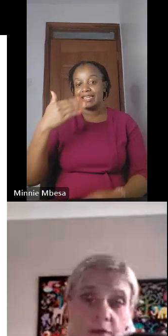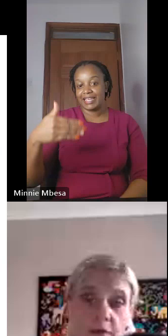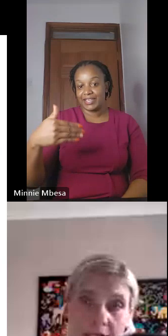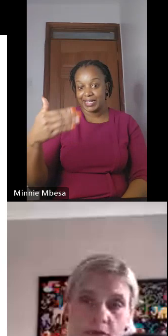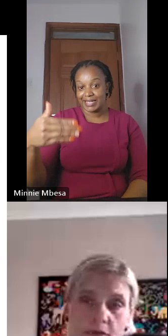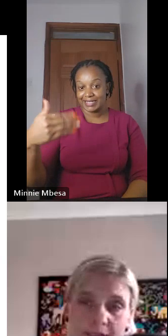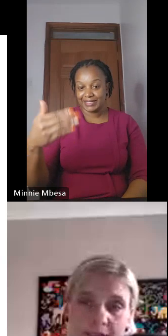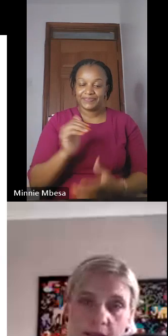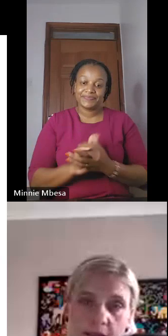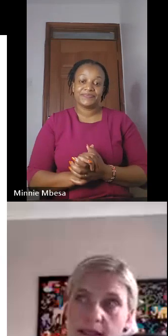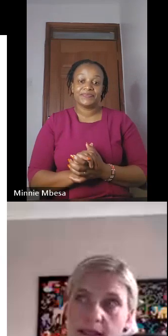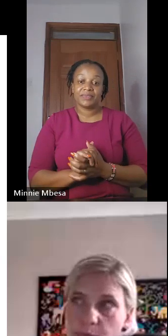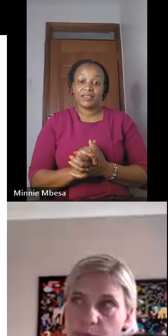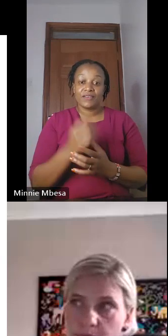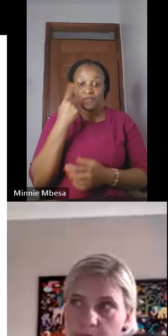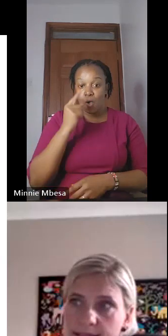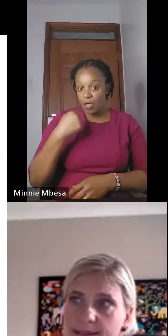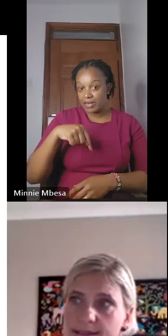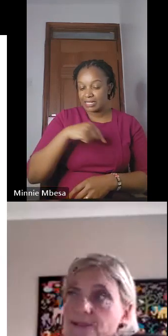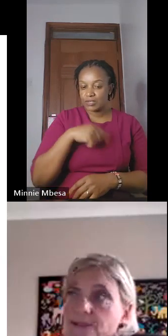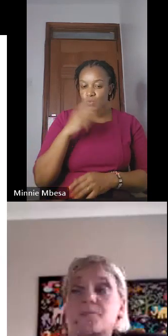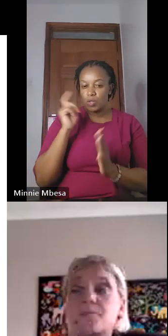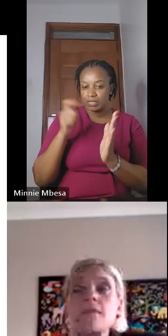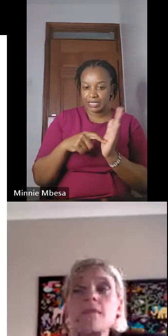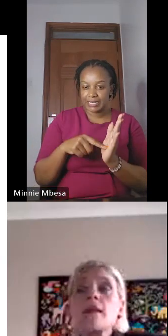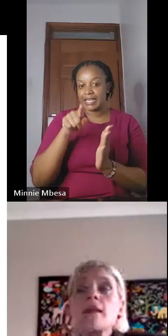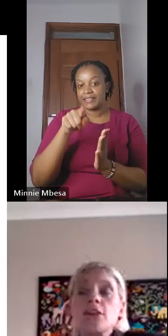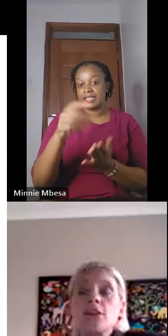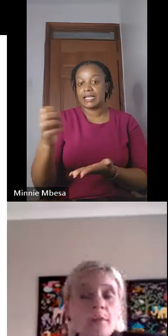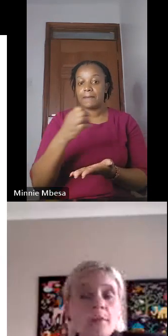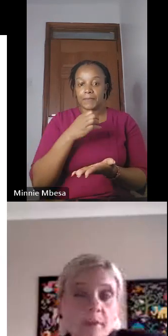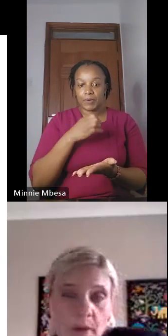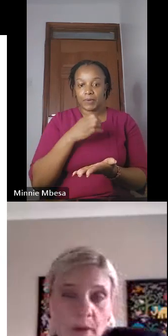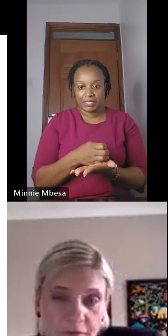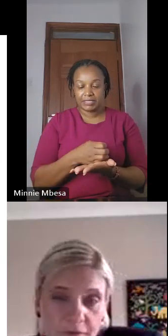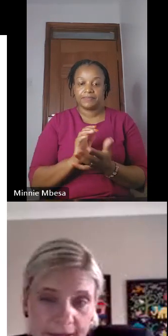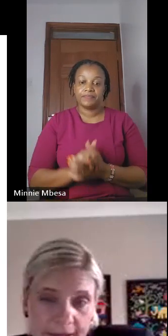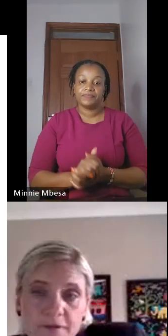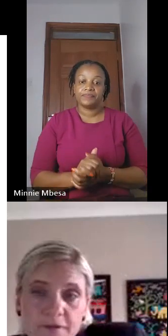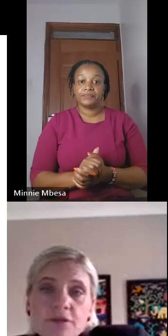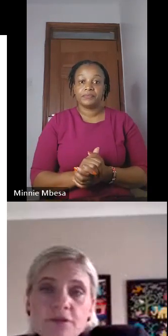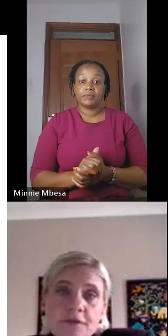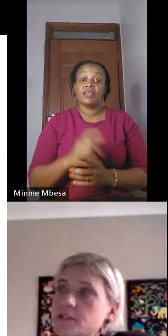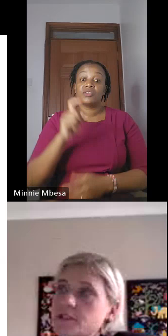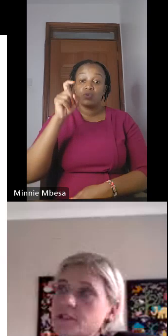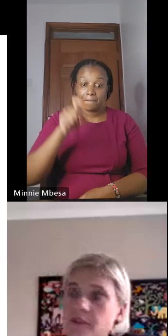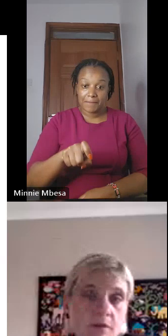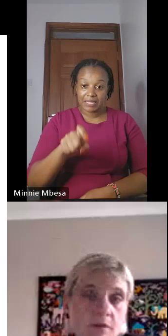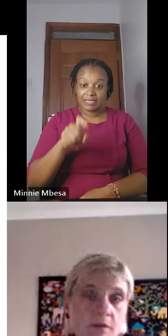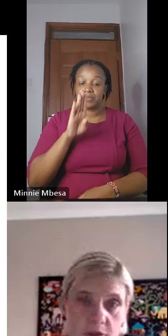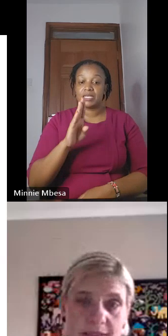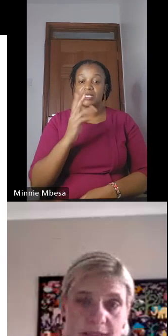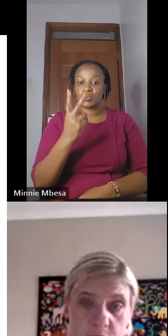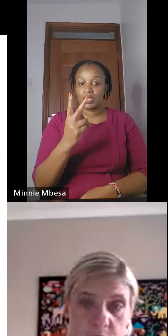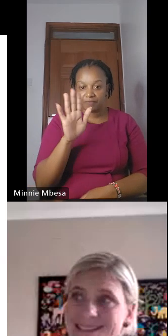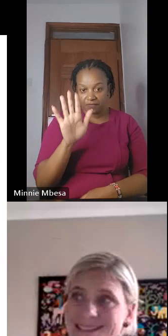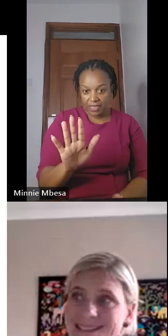in order for us to consider that employment. You must be 25 on the 1st of